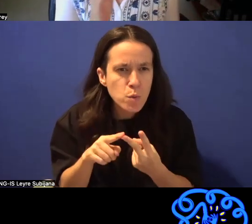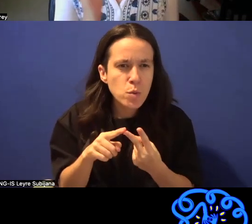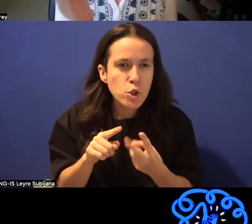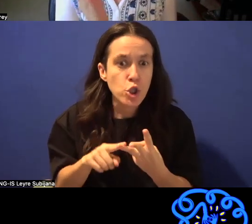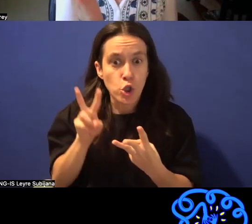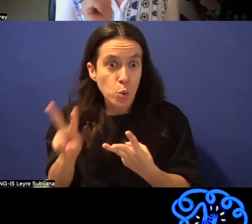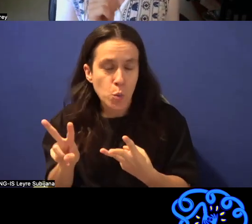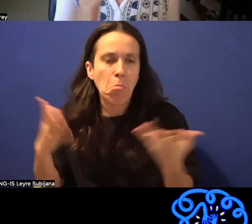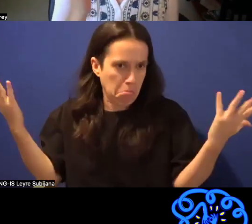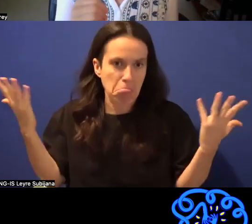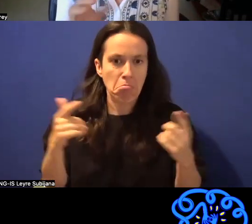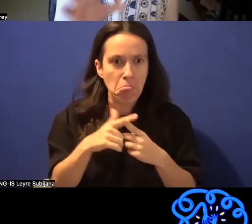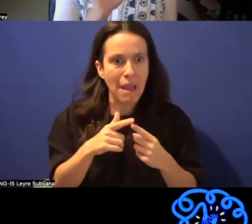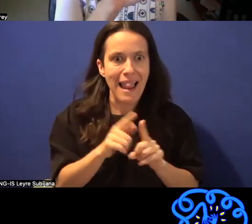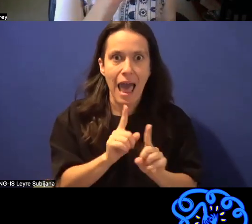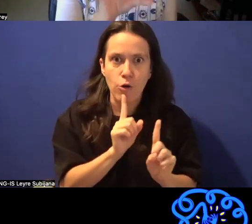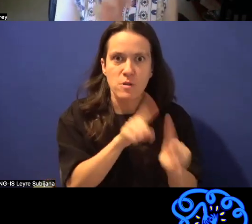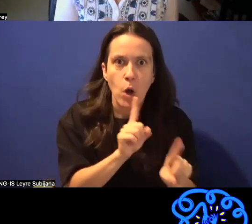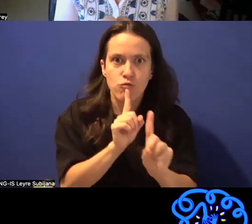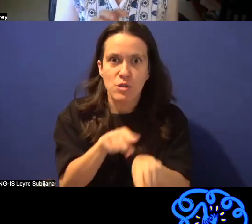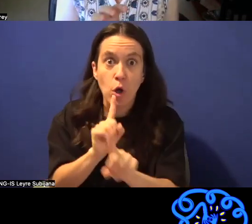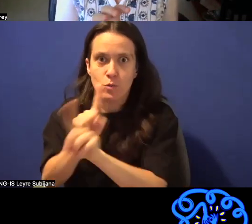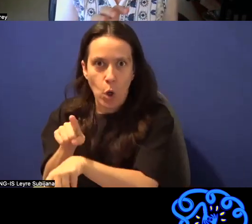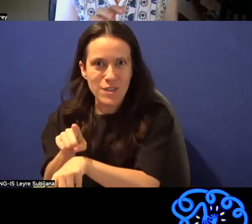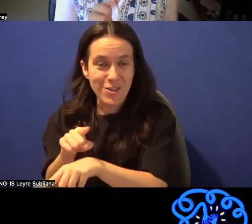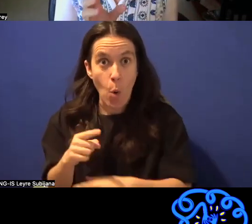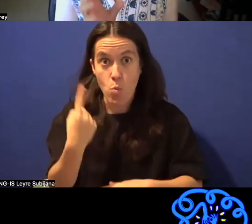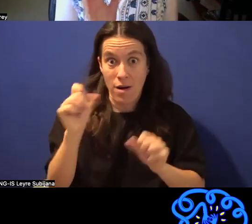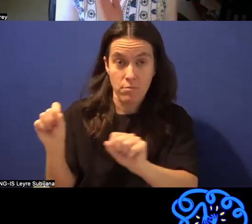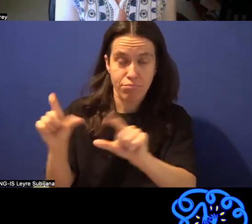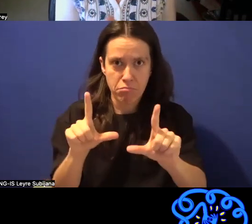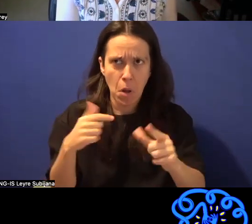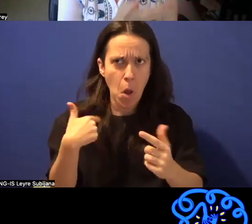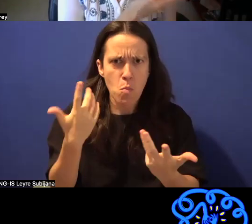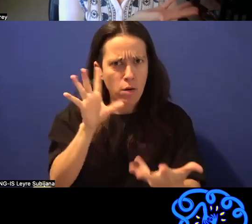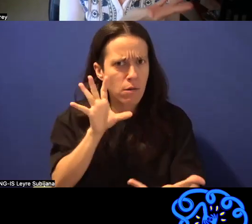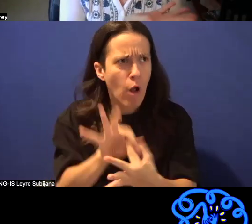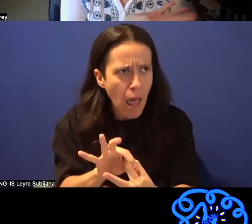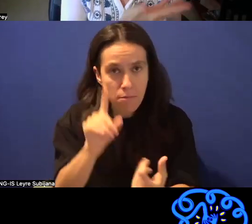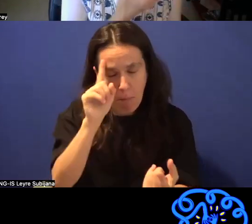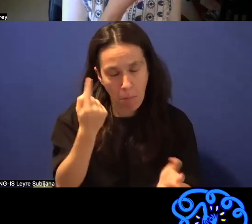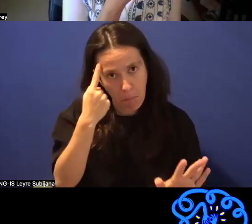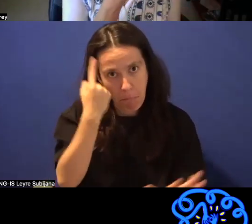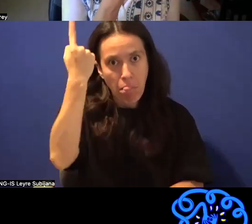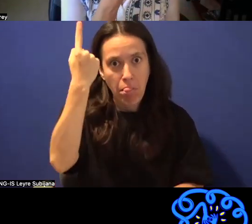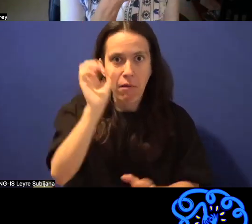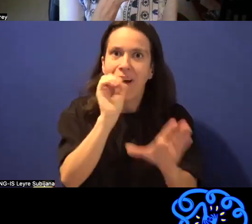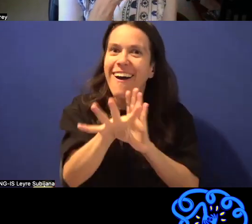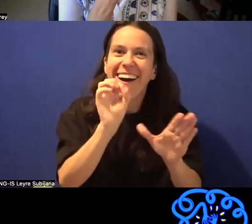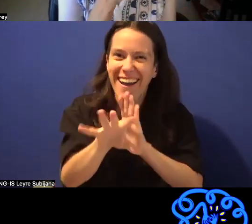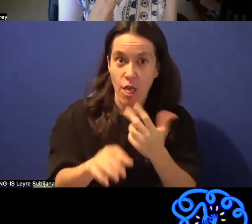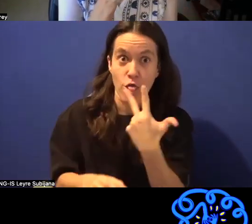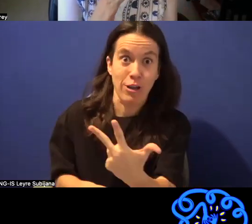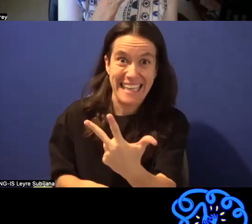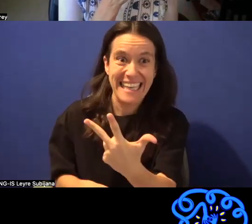response, count their next response. And so all of these videos were then segmented and stored in the cloud. We had